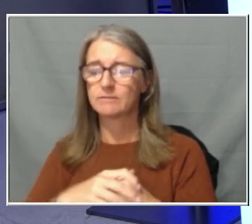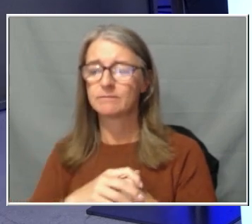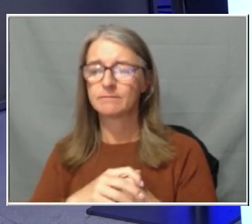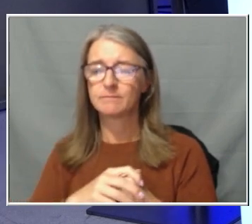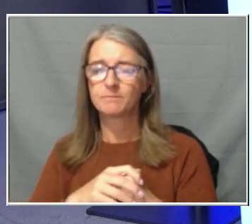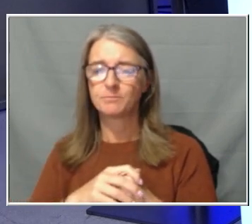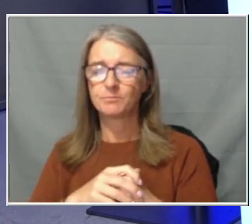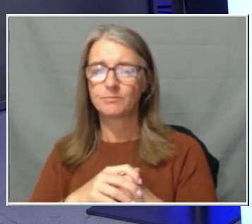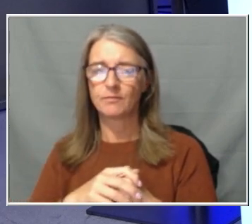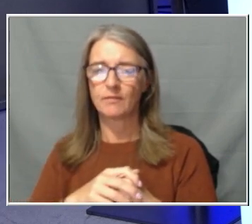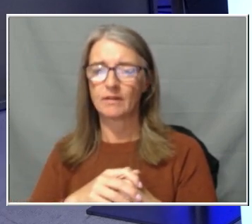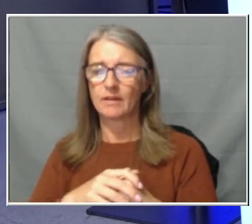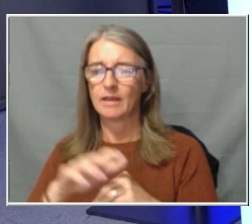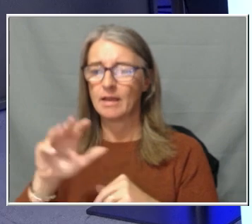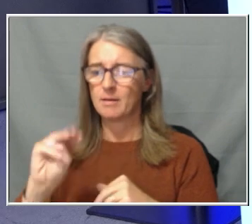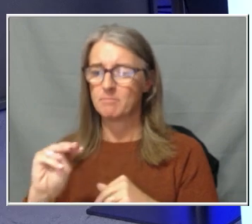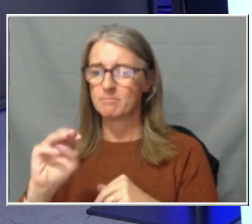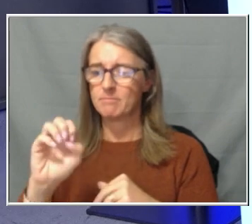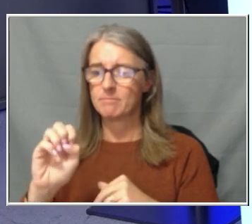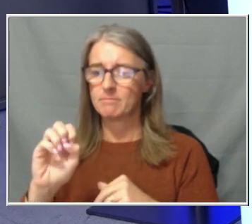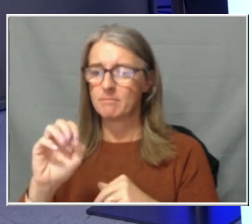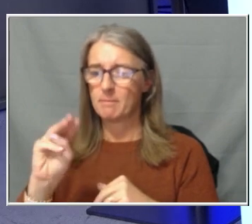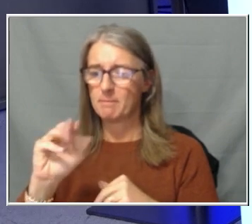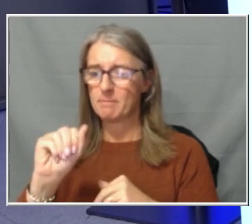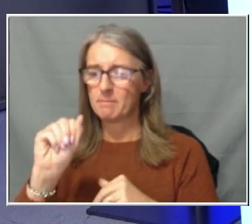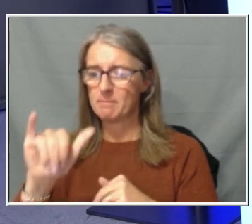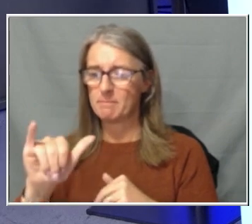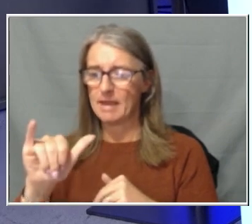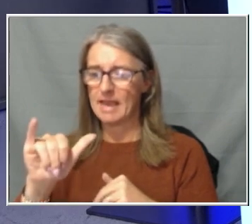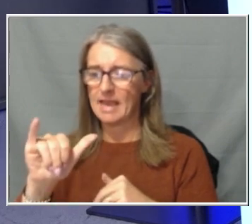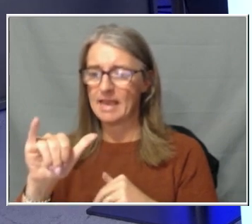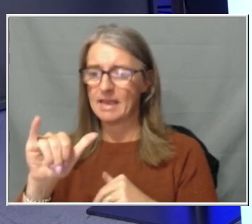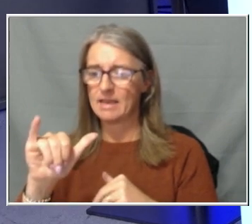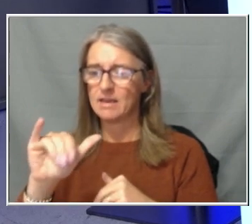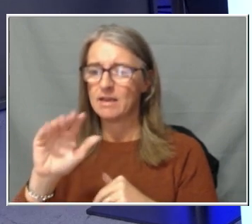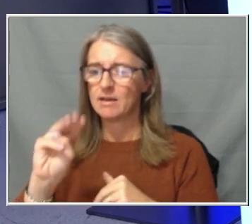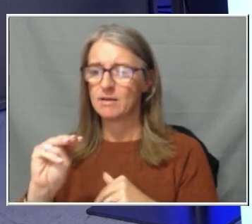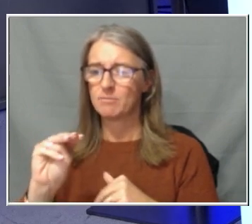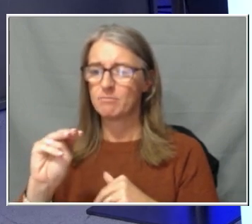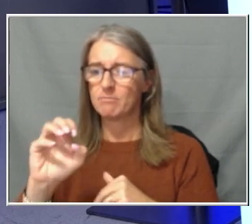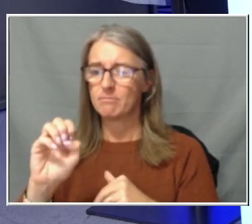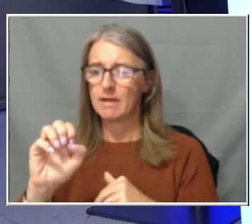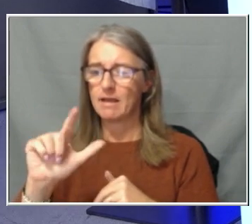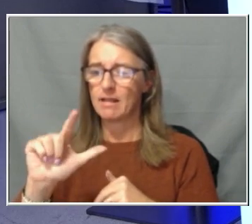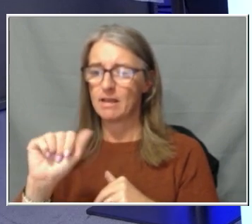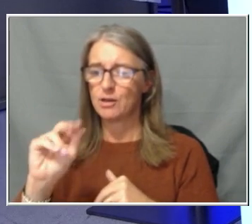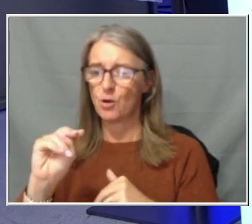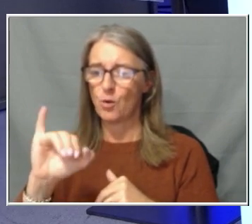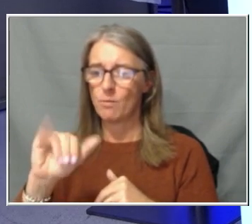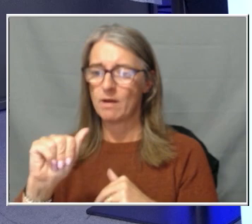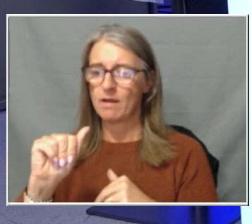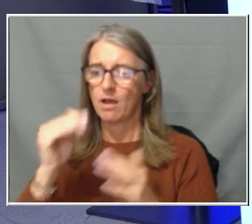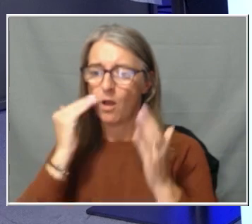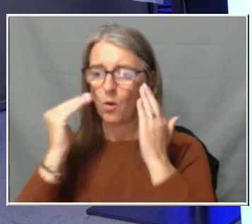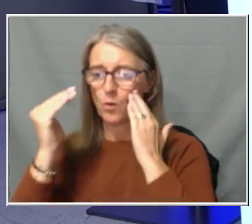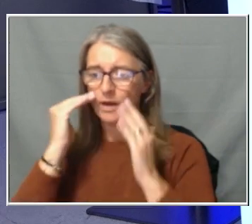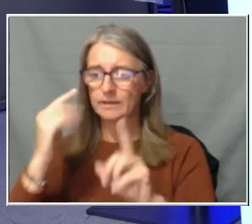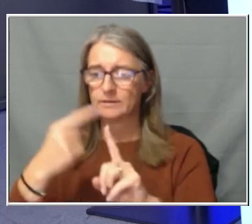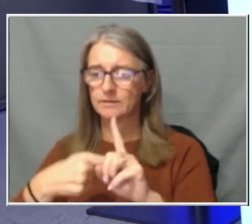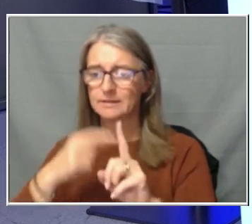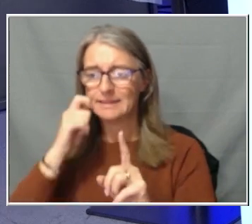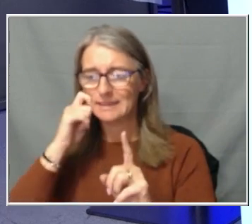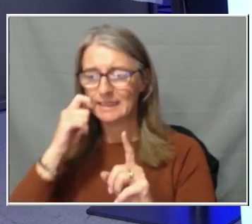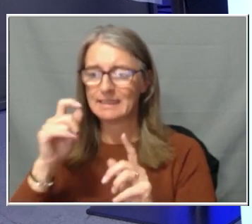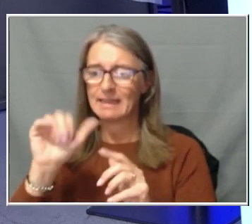is it Melanoma Monday? Is it May? That's kind of like what we kick it off. May is Melanoma Awareness Month, Skin Cancer Awareness